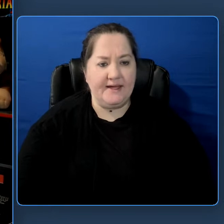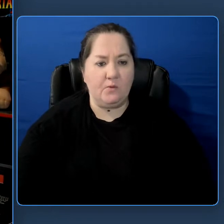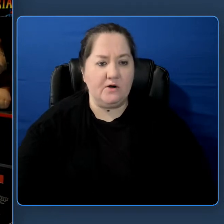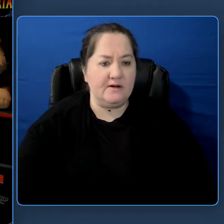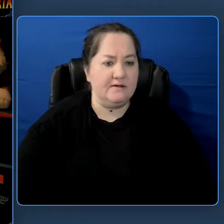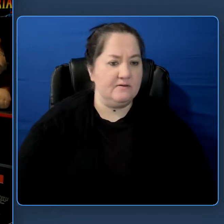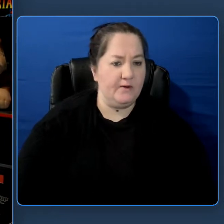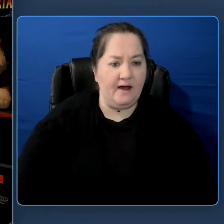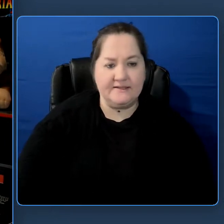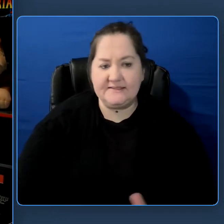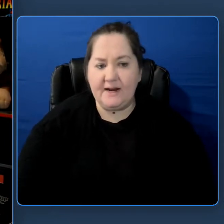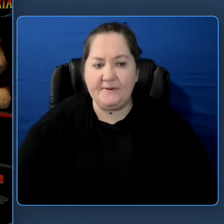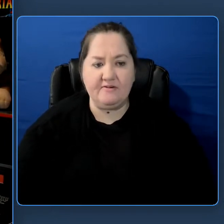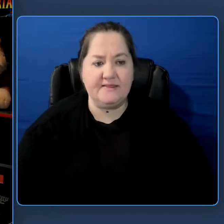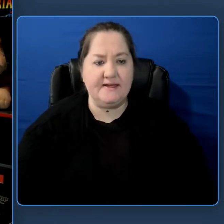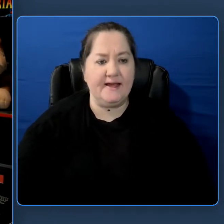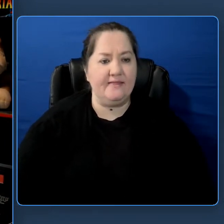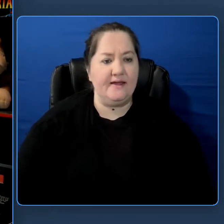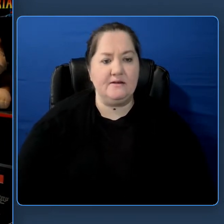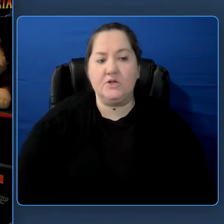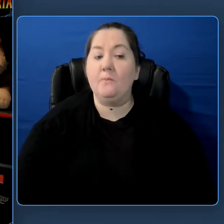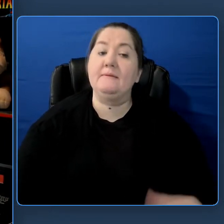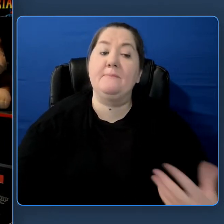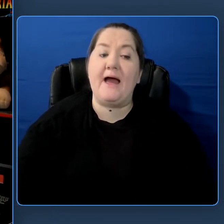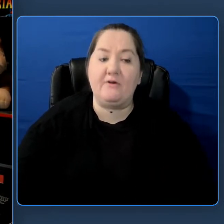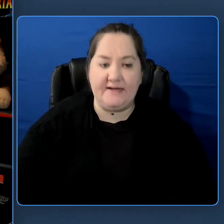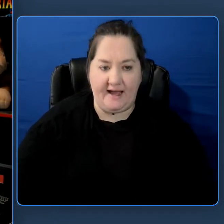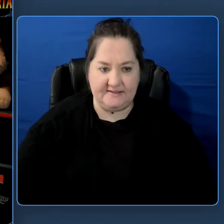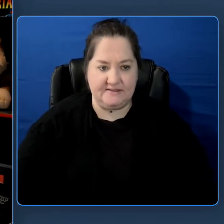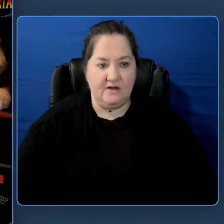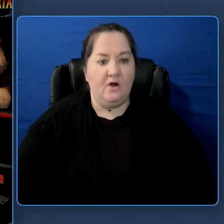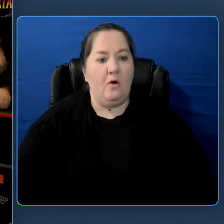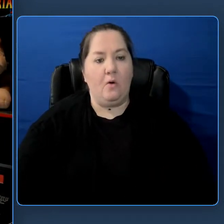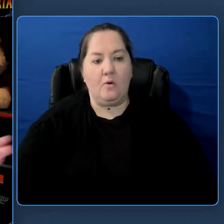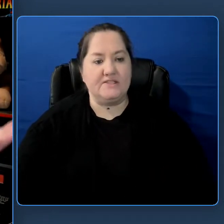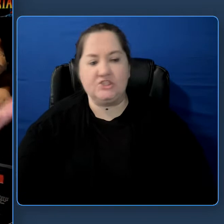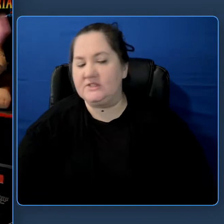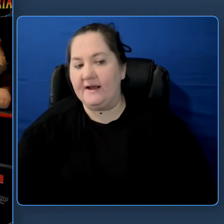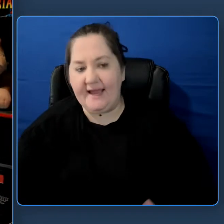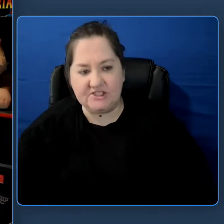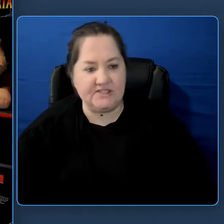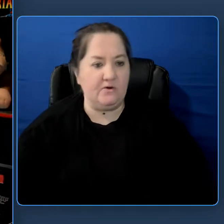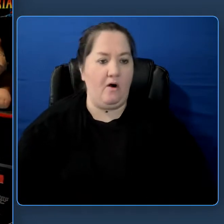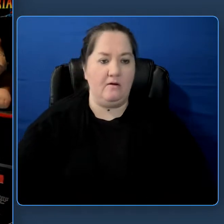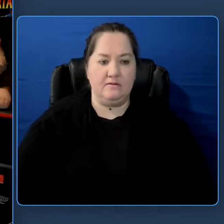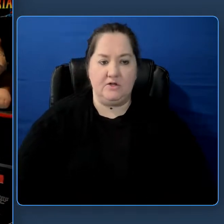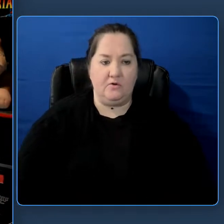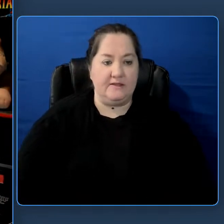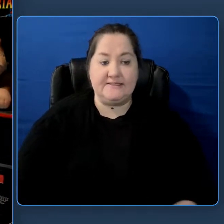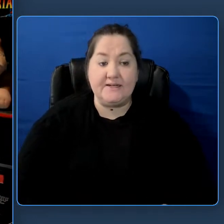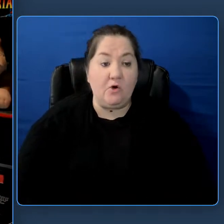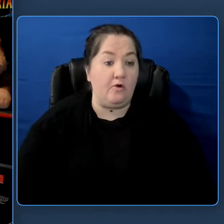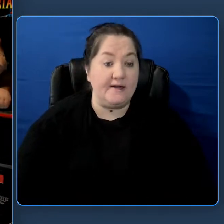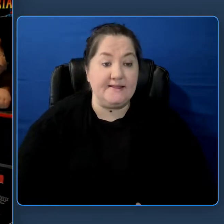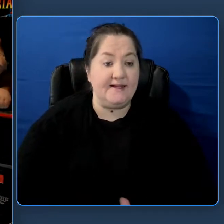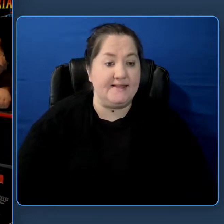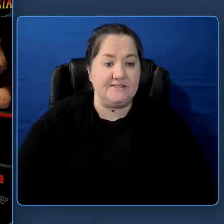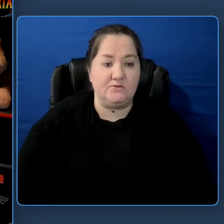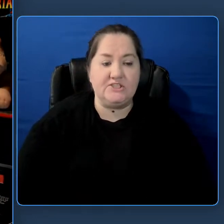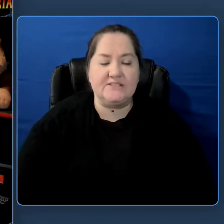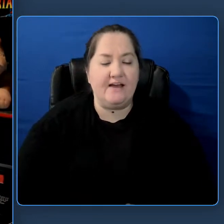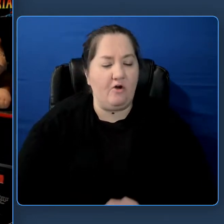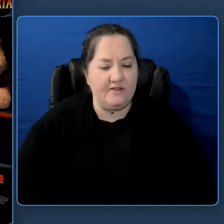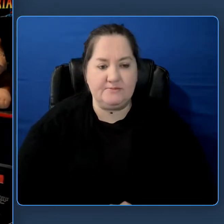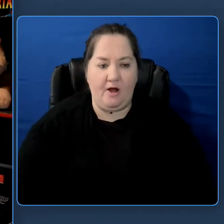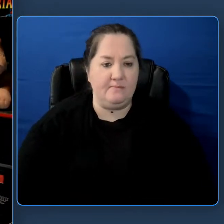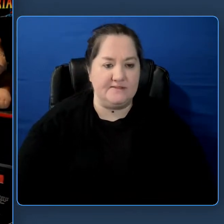like, okay, we get it work. We got it set up and everything. And then, maybe the battery dies or it's just not catching, the signal or anything like